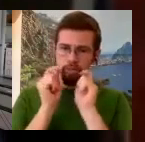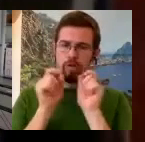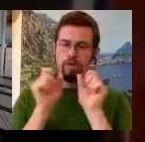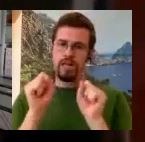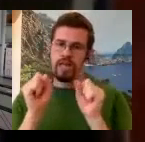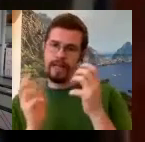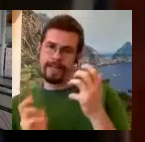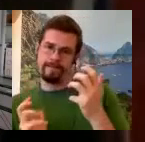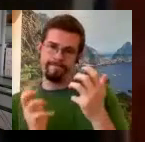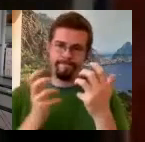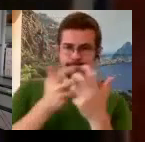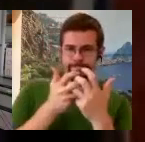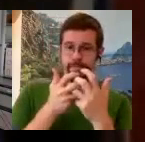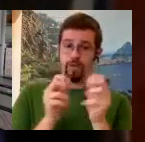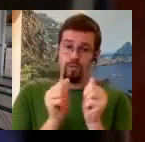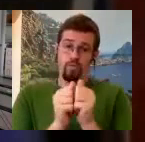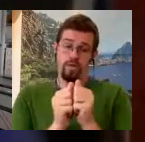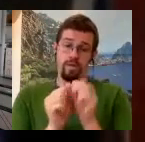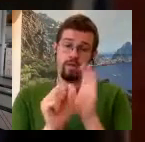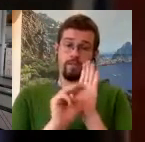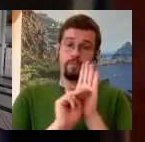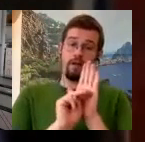easy as possible.